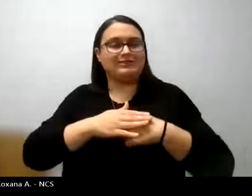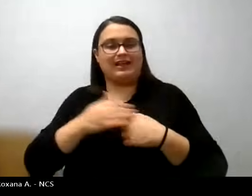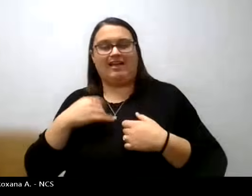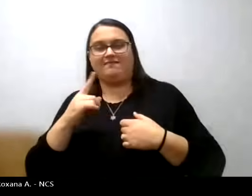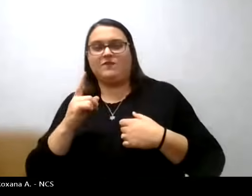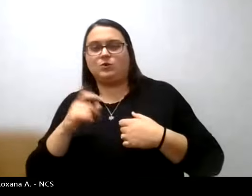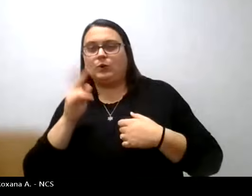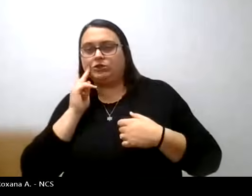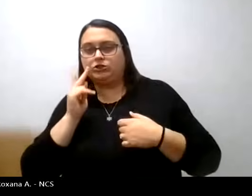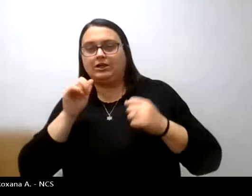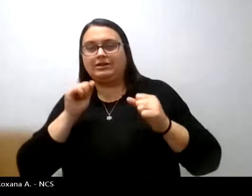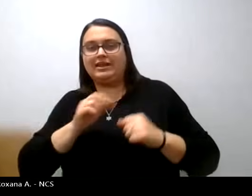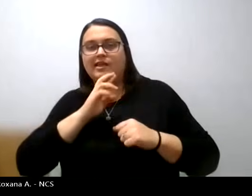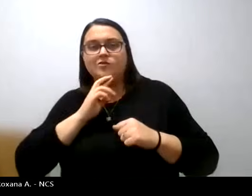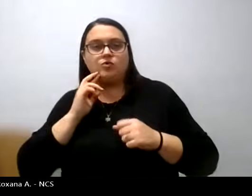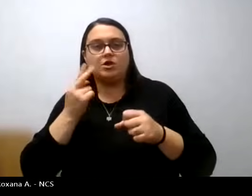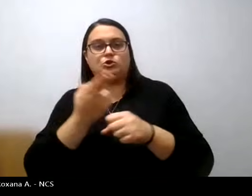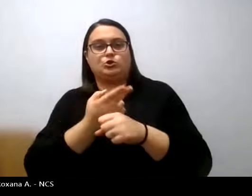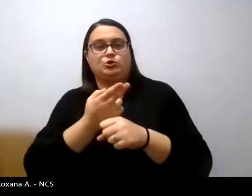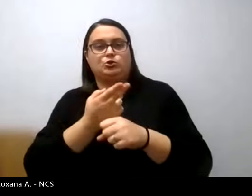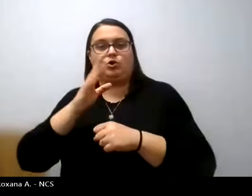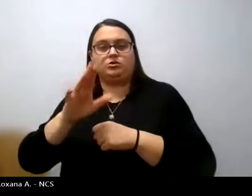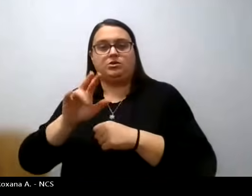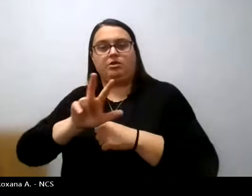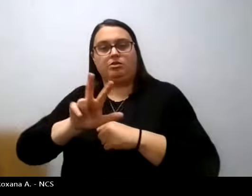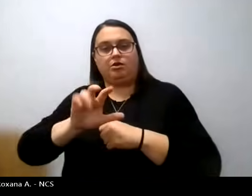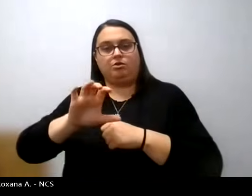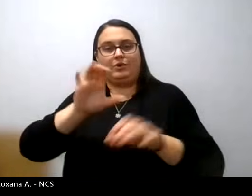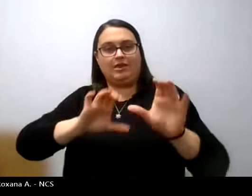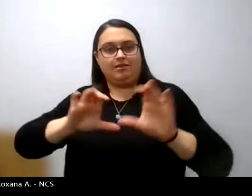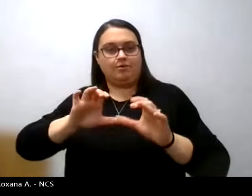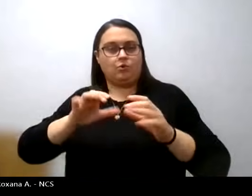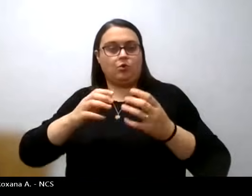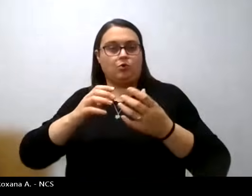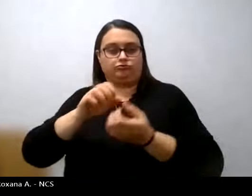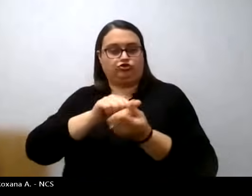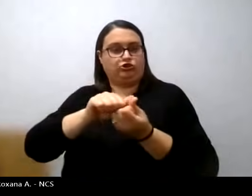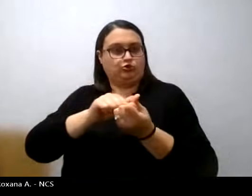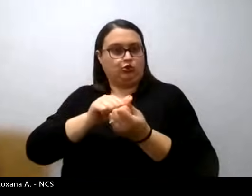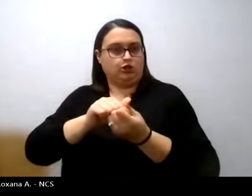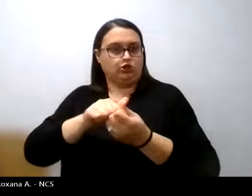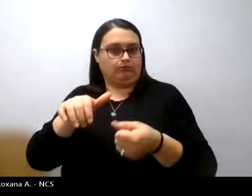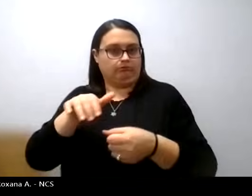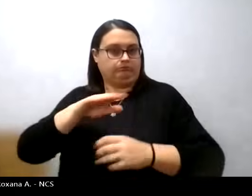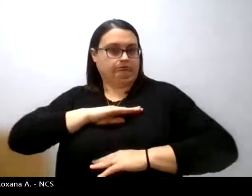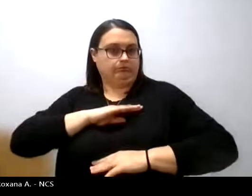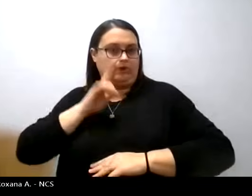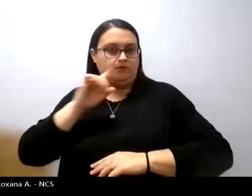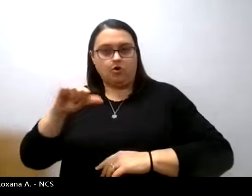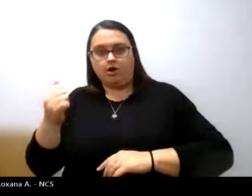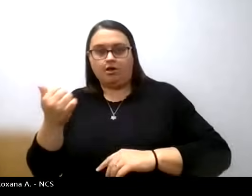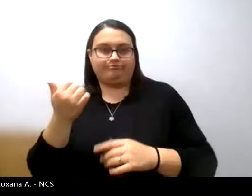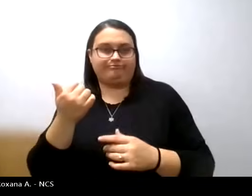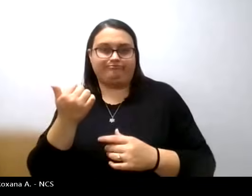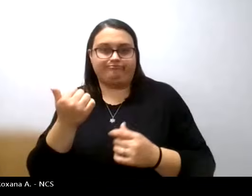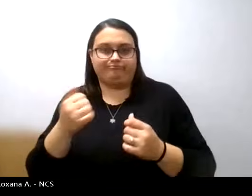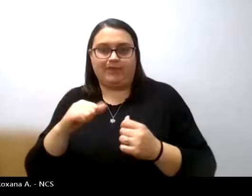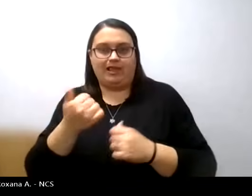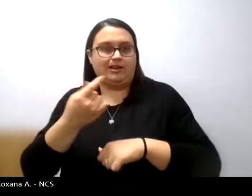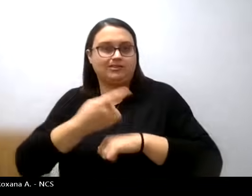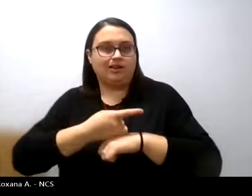about, can restaurants use their 3 chemical dishwashers that are sufficient for every other day? And